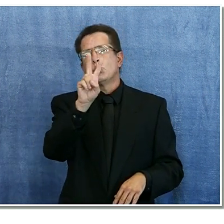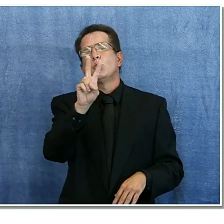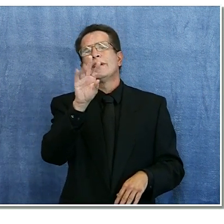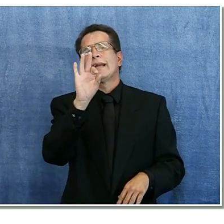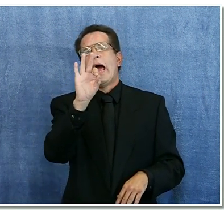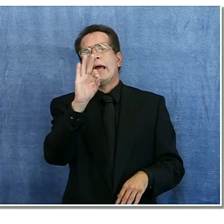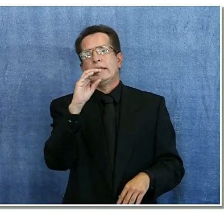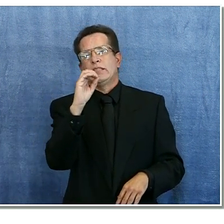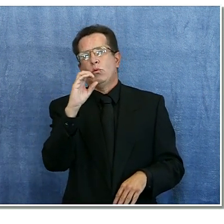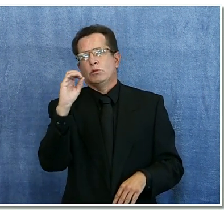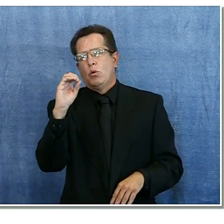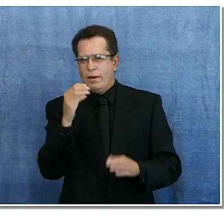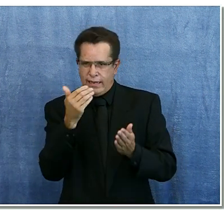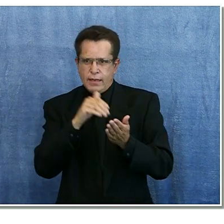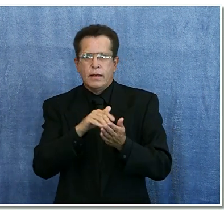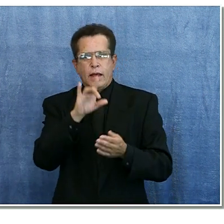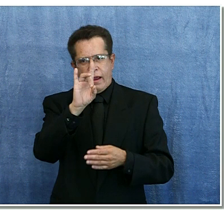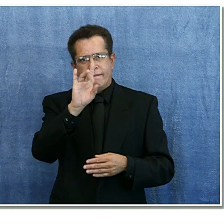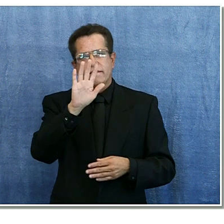858-694-2900. That's